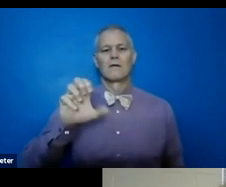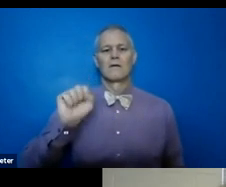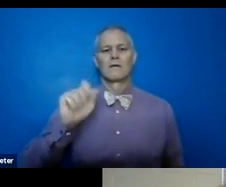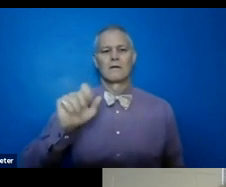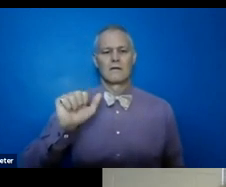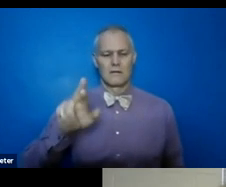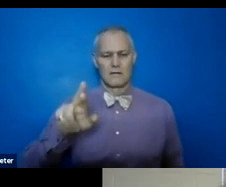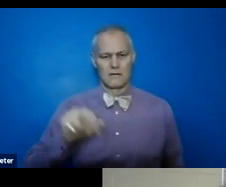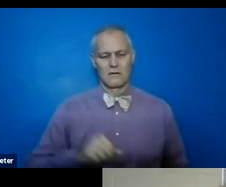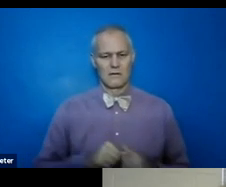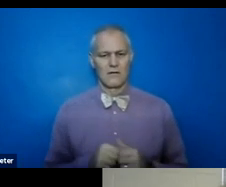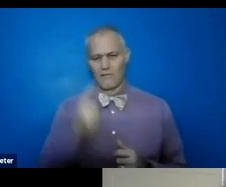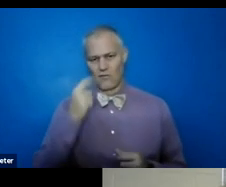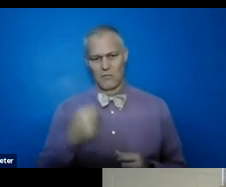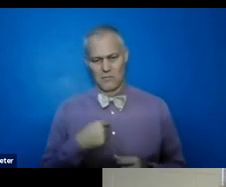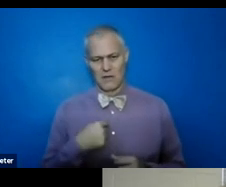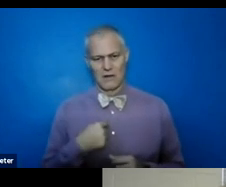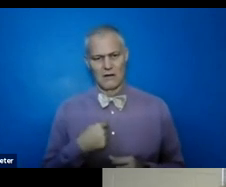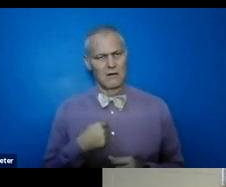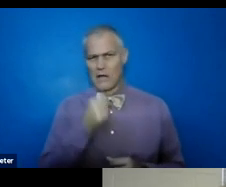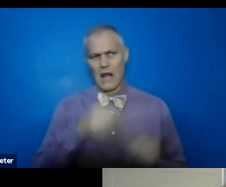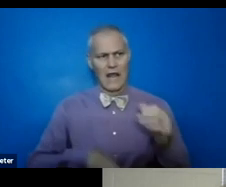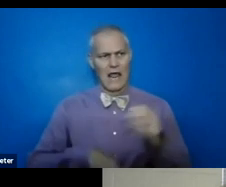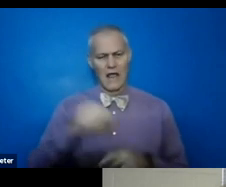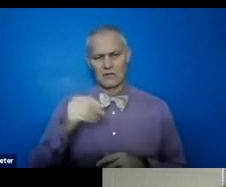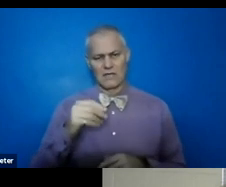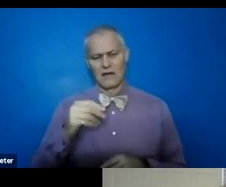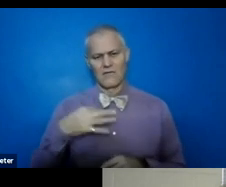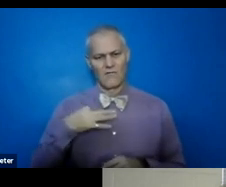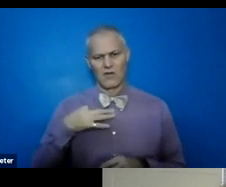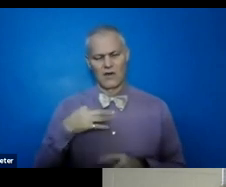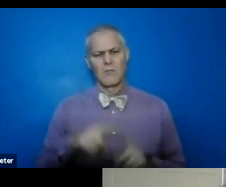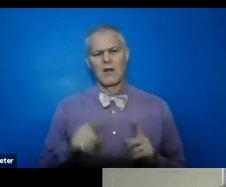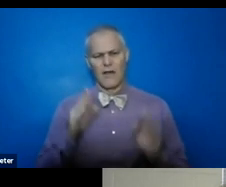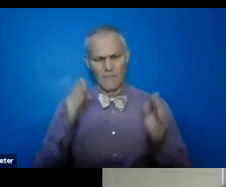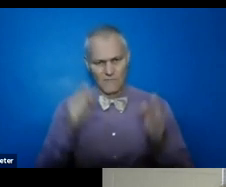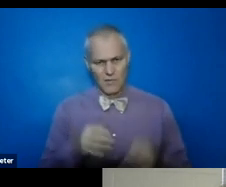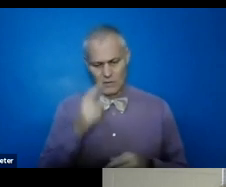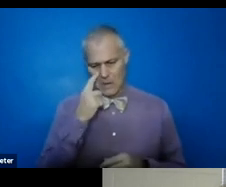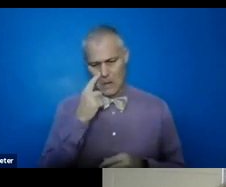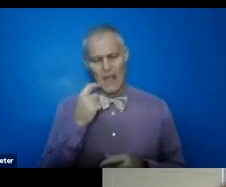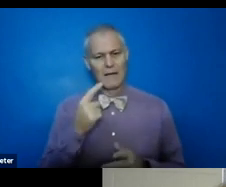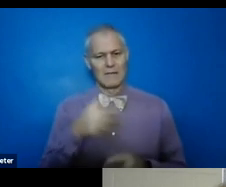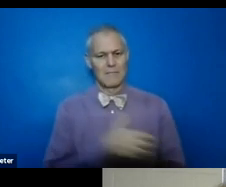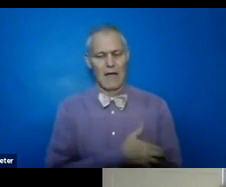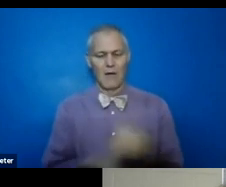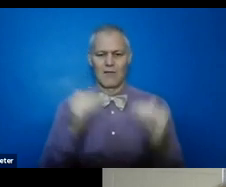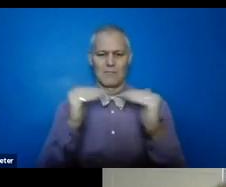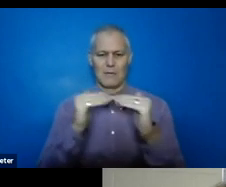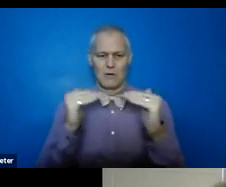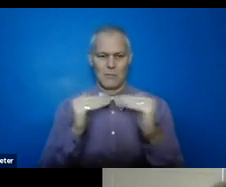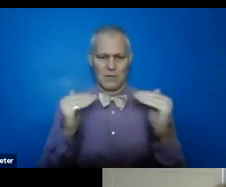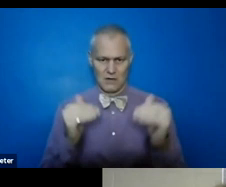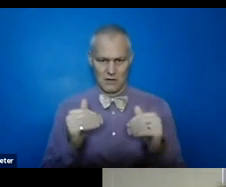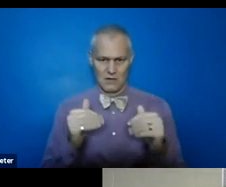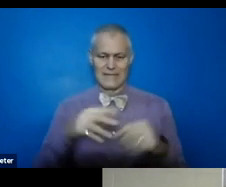do, not on the outside of the community. I use volunteers, but I'm really focused on, because I believe in the power of peer-to-peer support